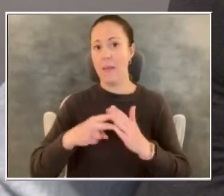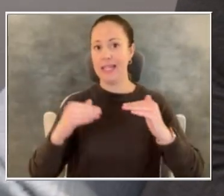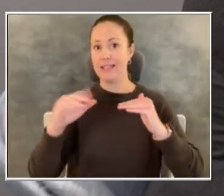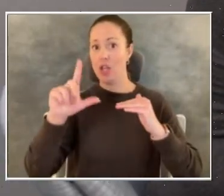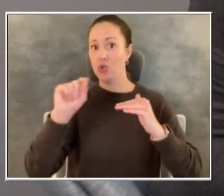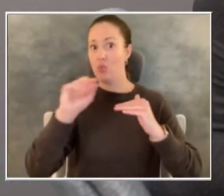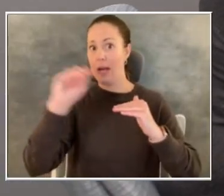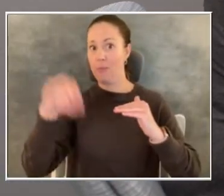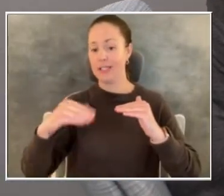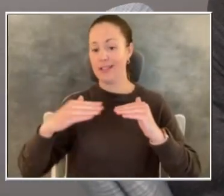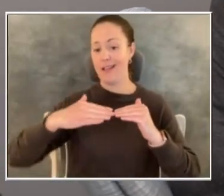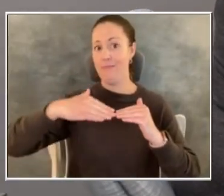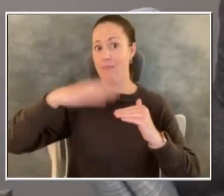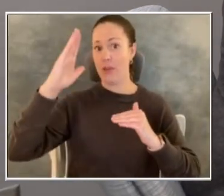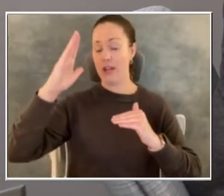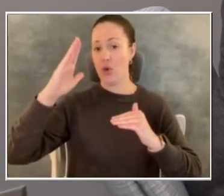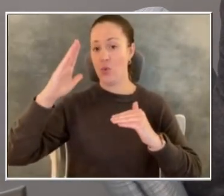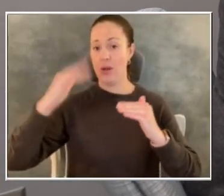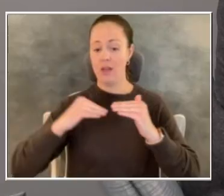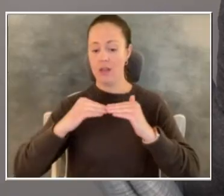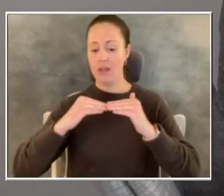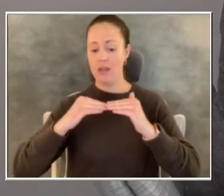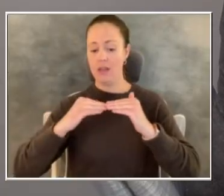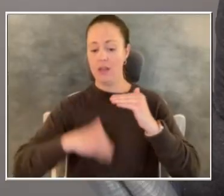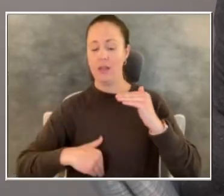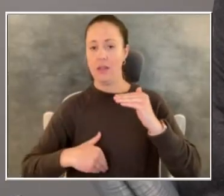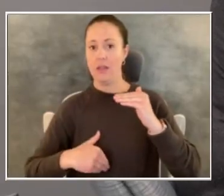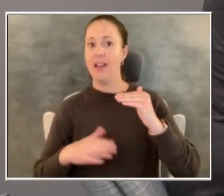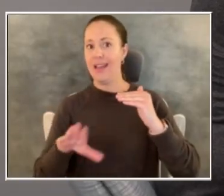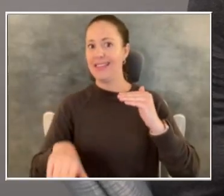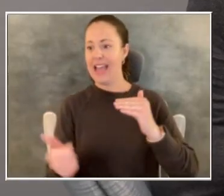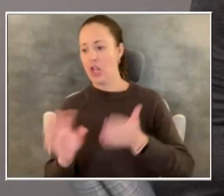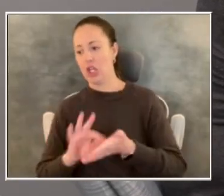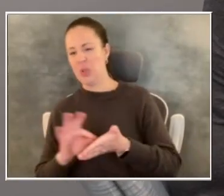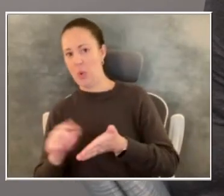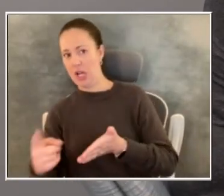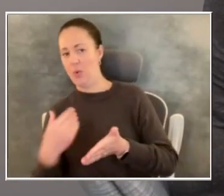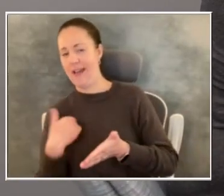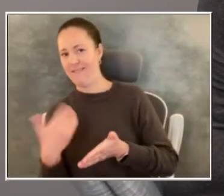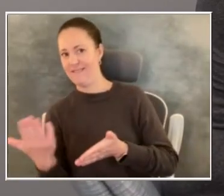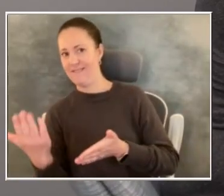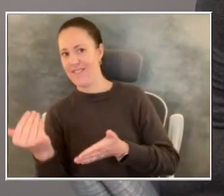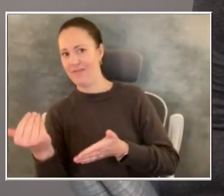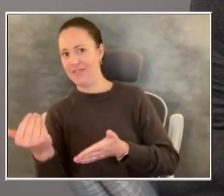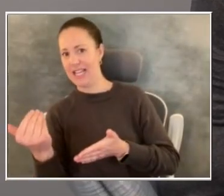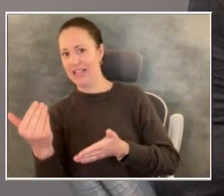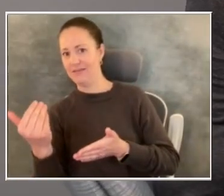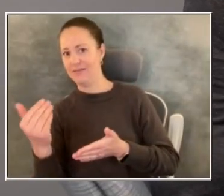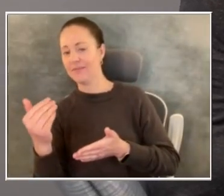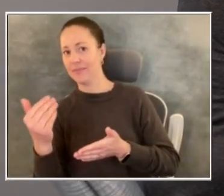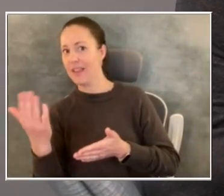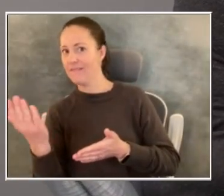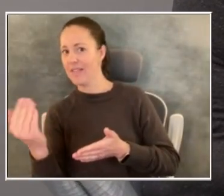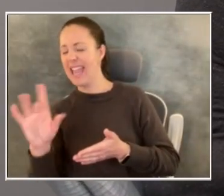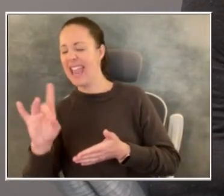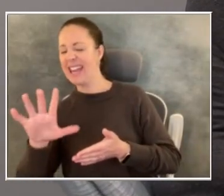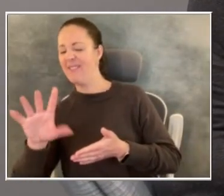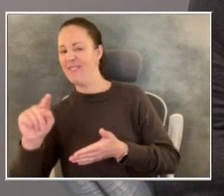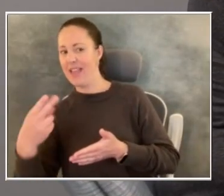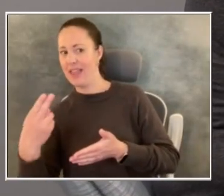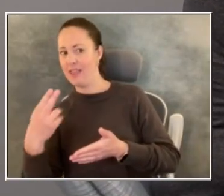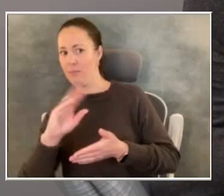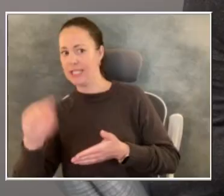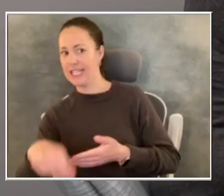85th percentile. That means 15% have a higher score than you. Of women my age? Correct. Okay. And